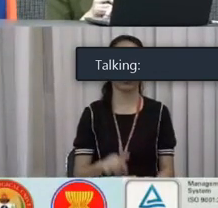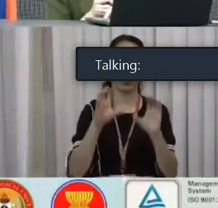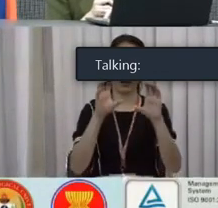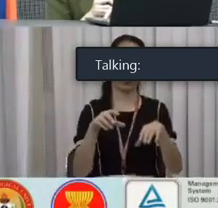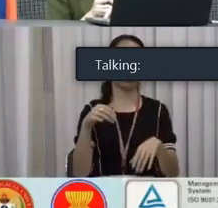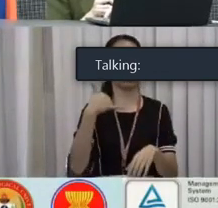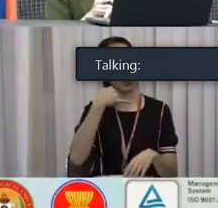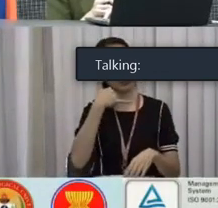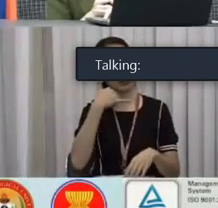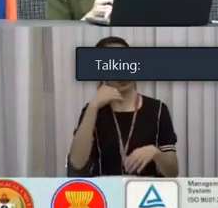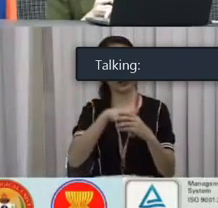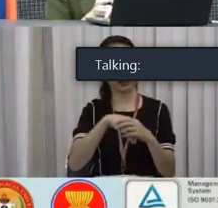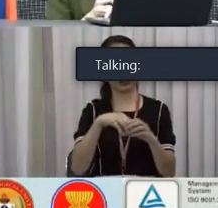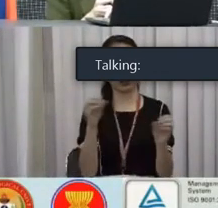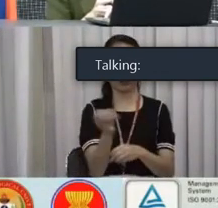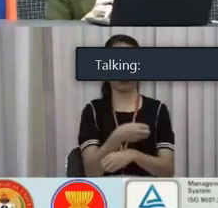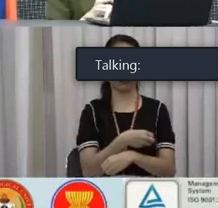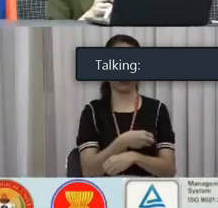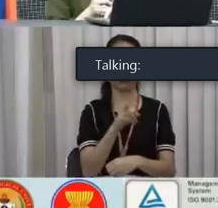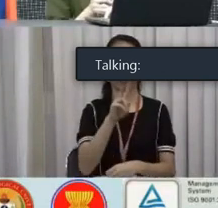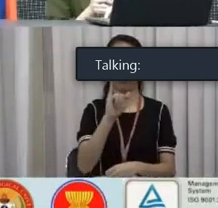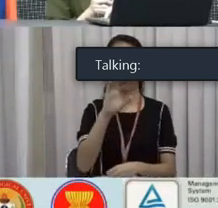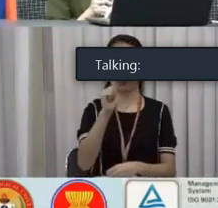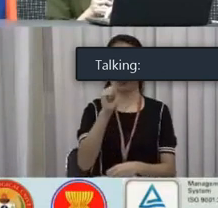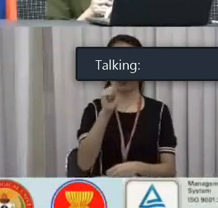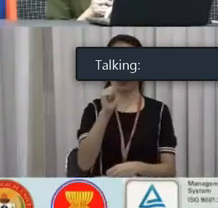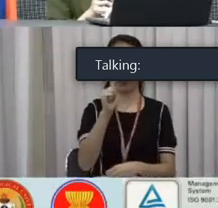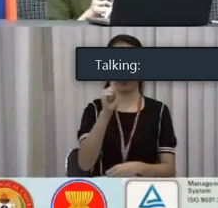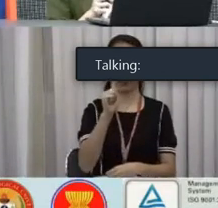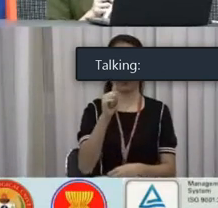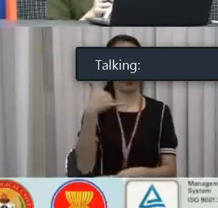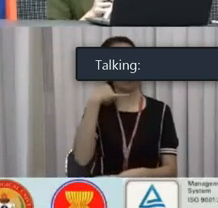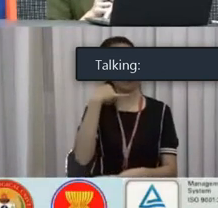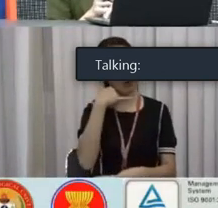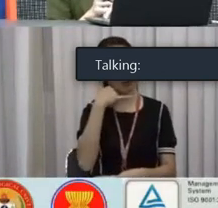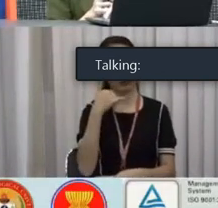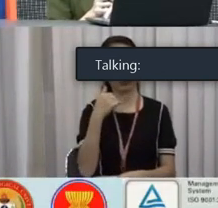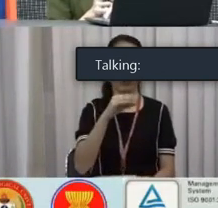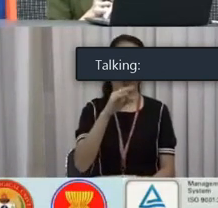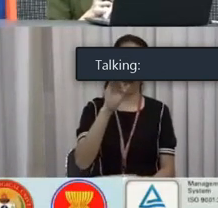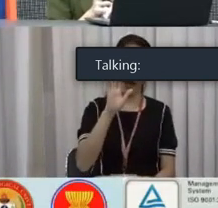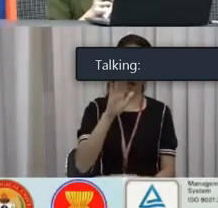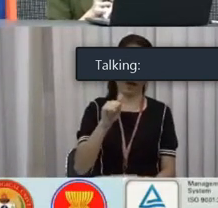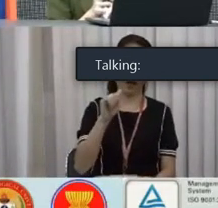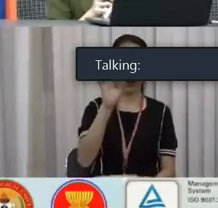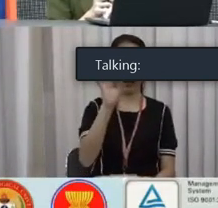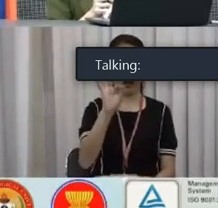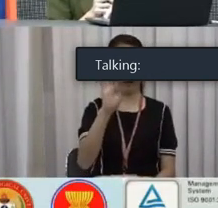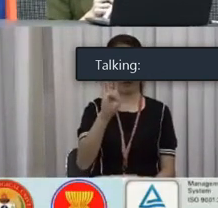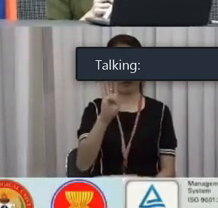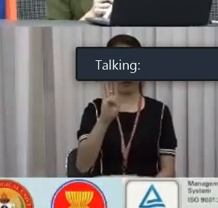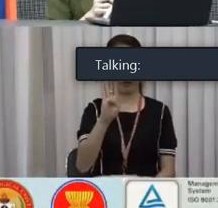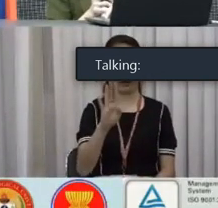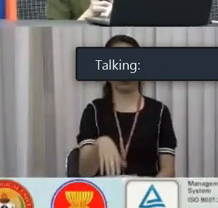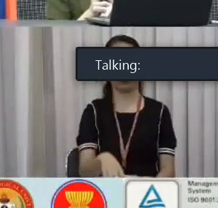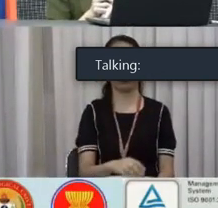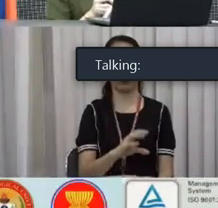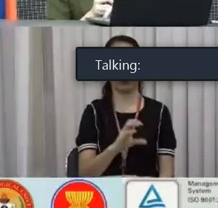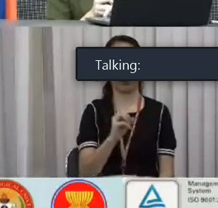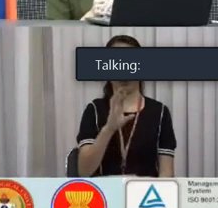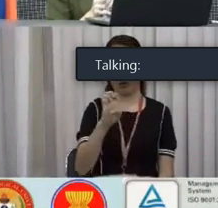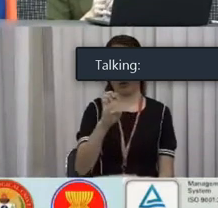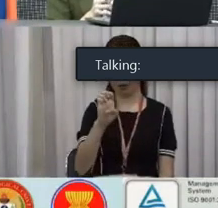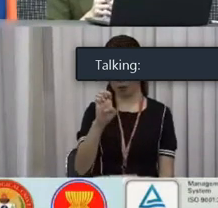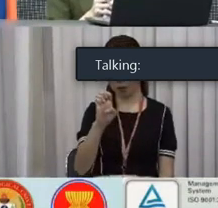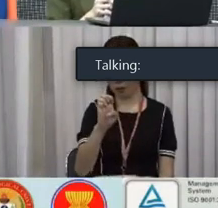or via email, or you may contact us through Facebook pod. Okay, so how to avail the